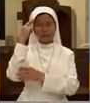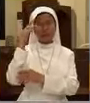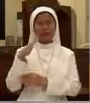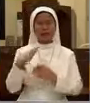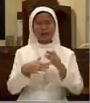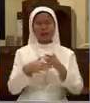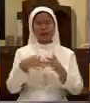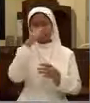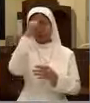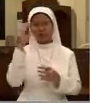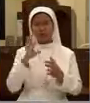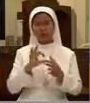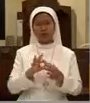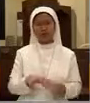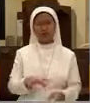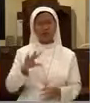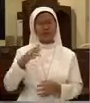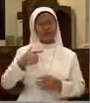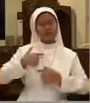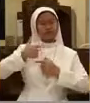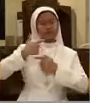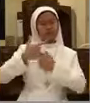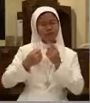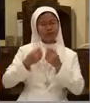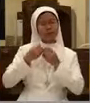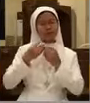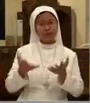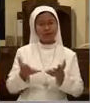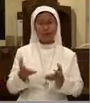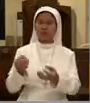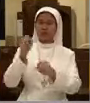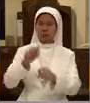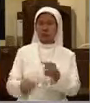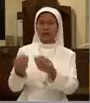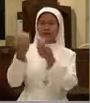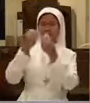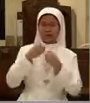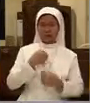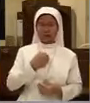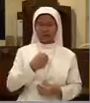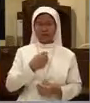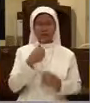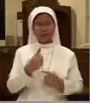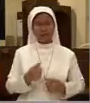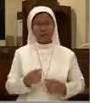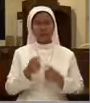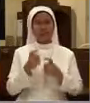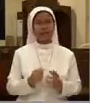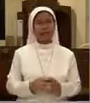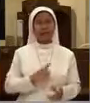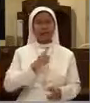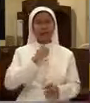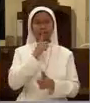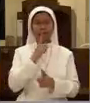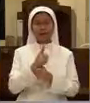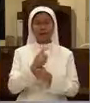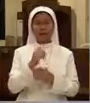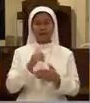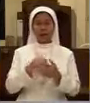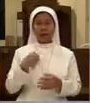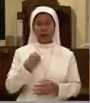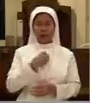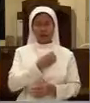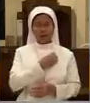of graciousness, gave me this gift. In fact, even our capacity